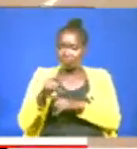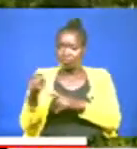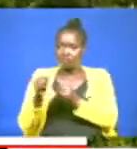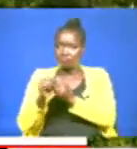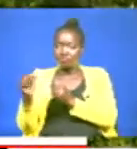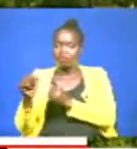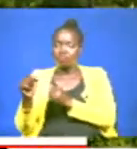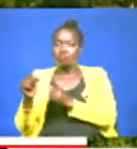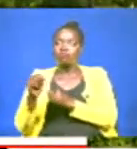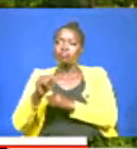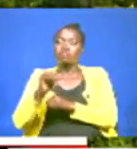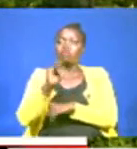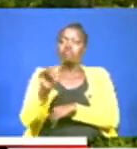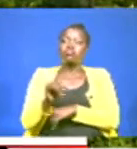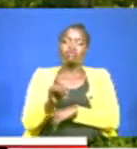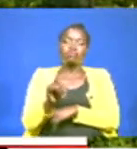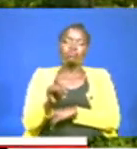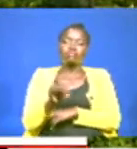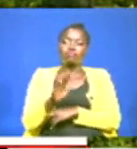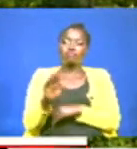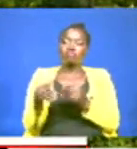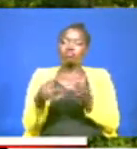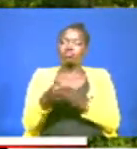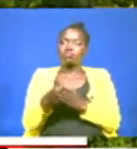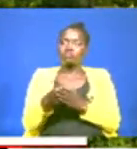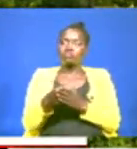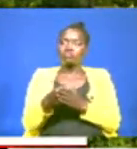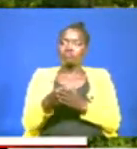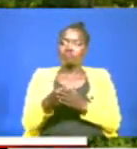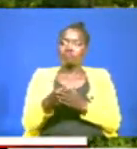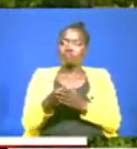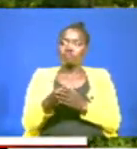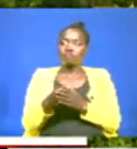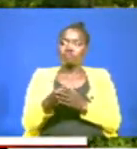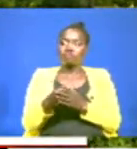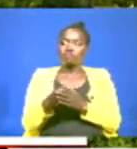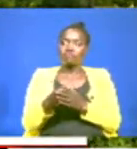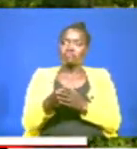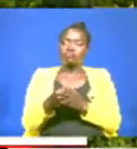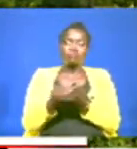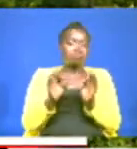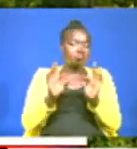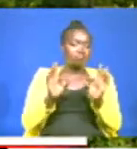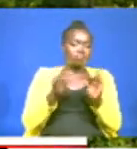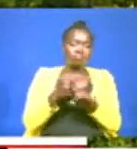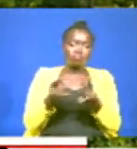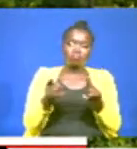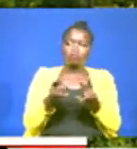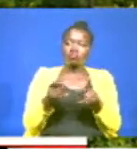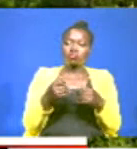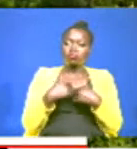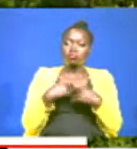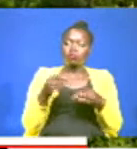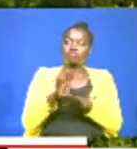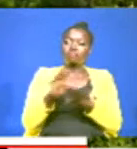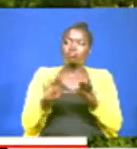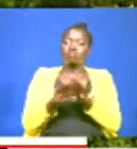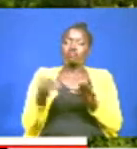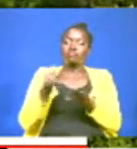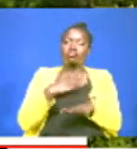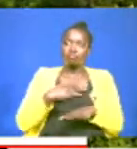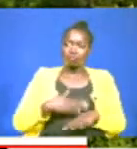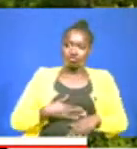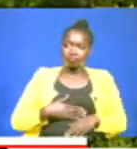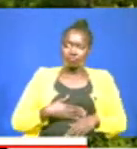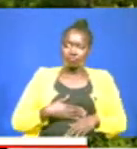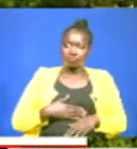National Stadium. Teams are all, I don't want to call them giants, but they have what it takes. Anybody can